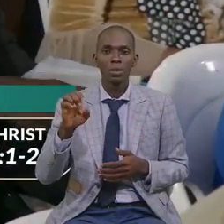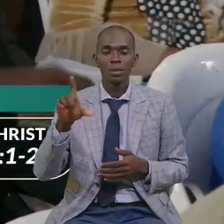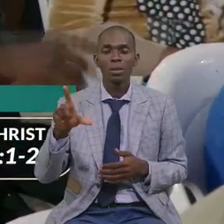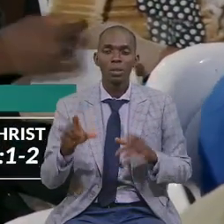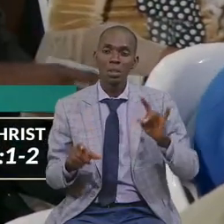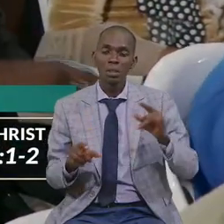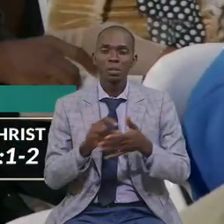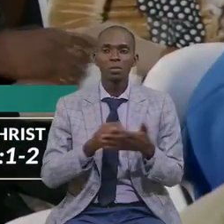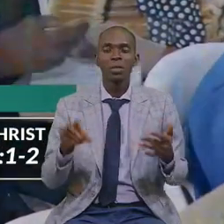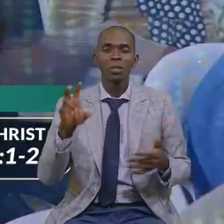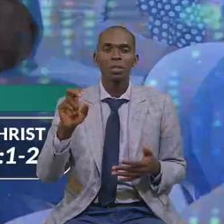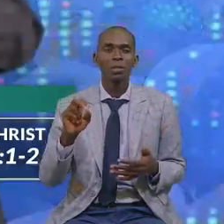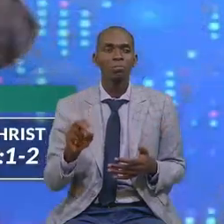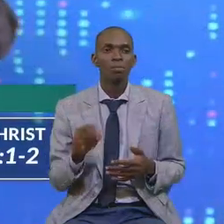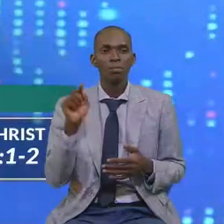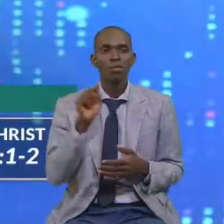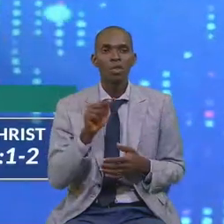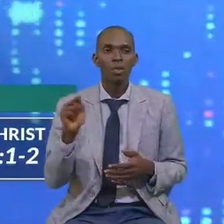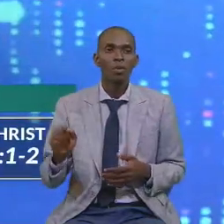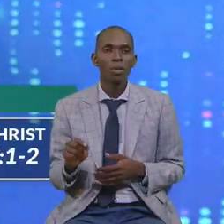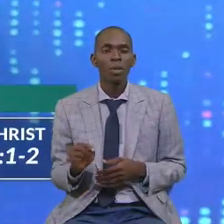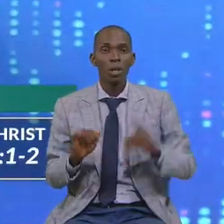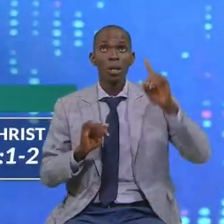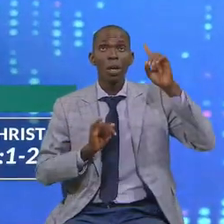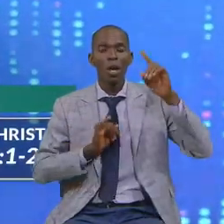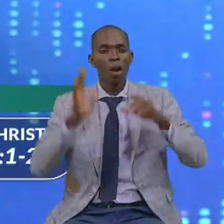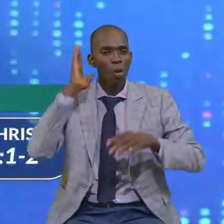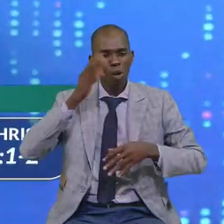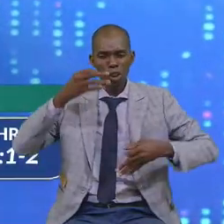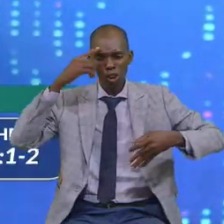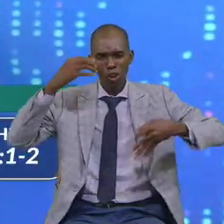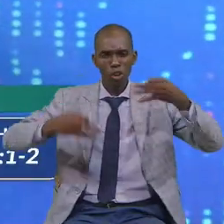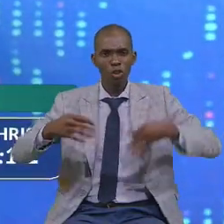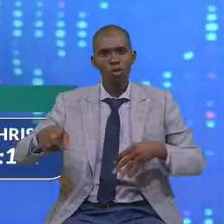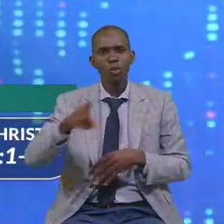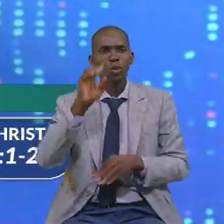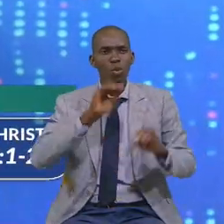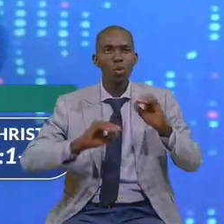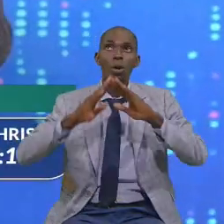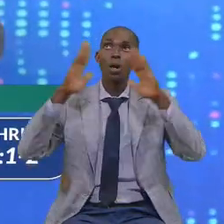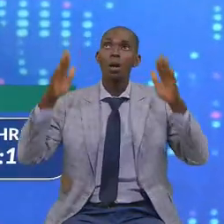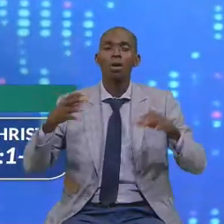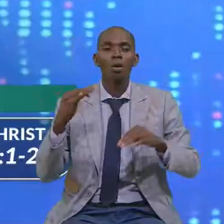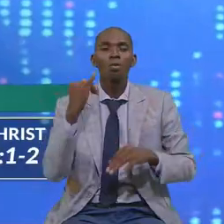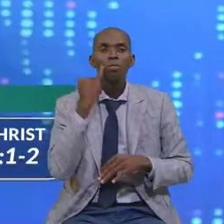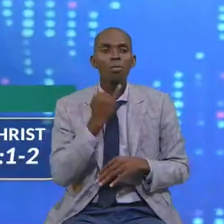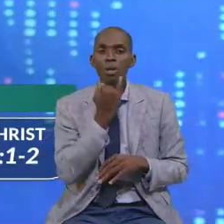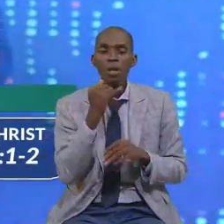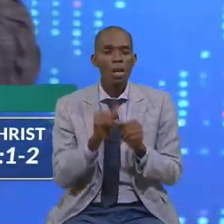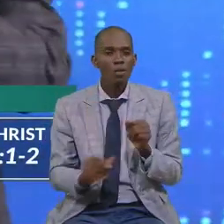verse 30. Therefore, I will judge you, O house of Israel,